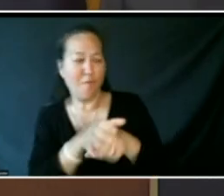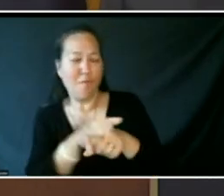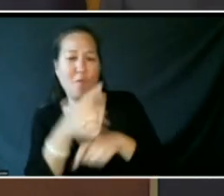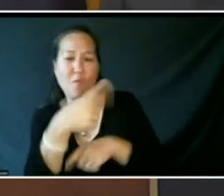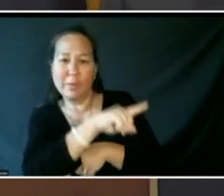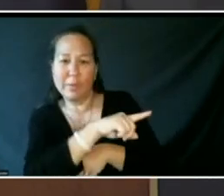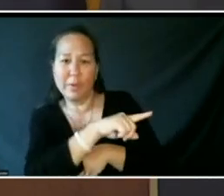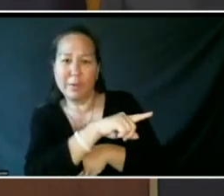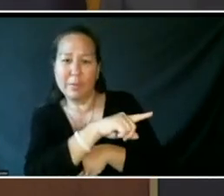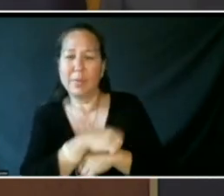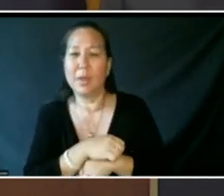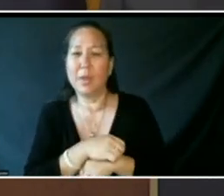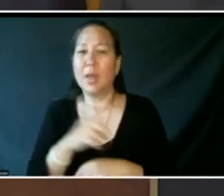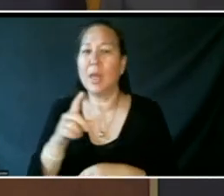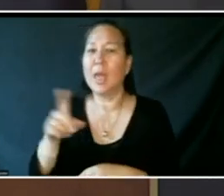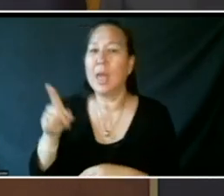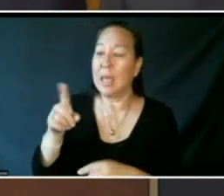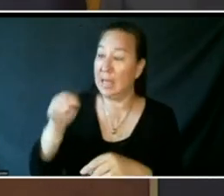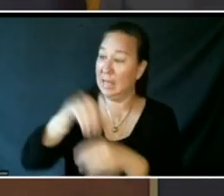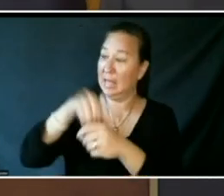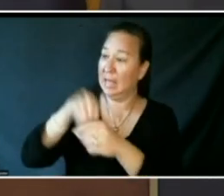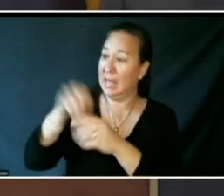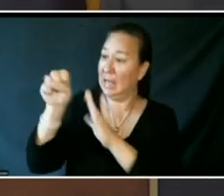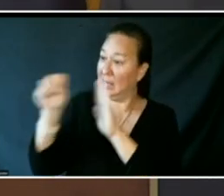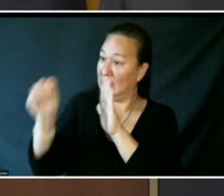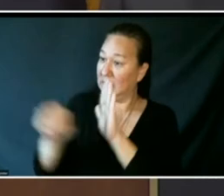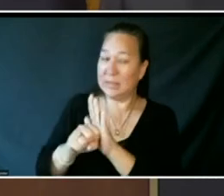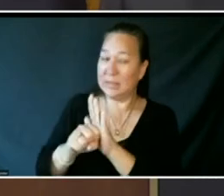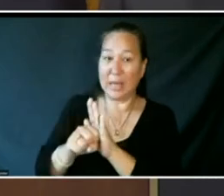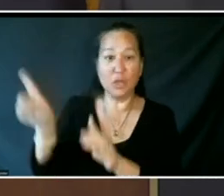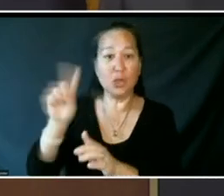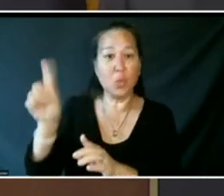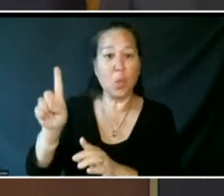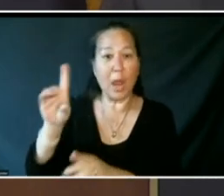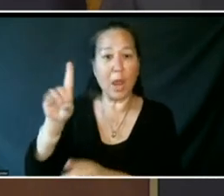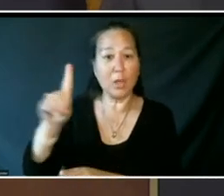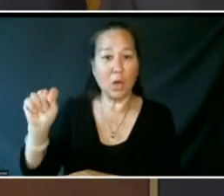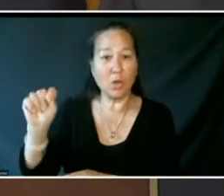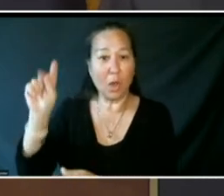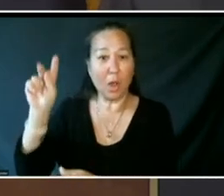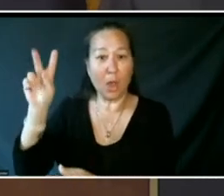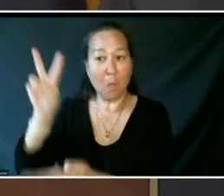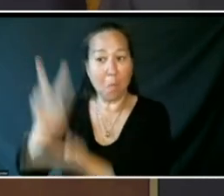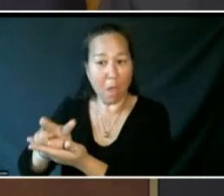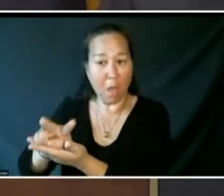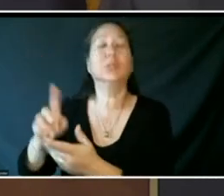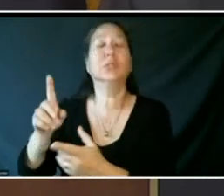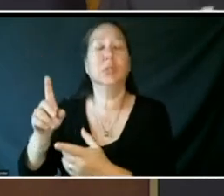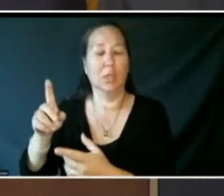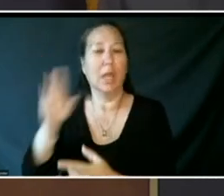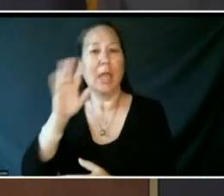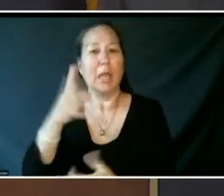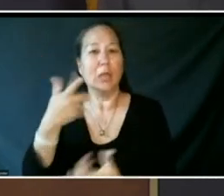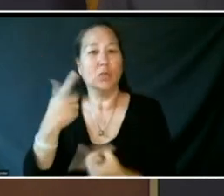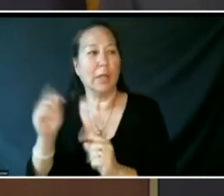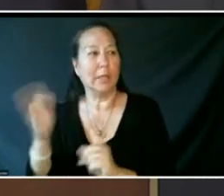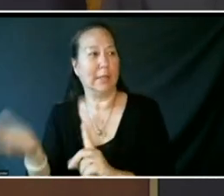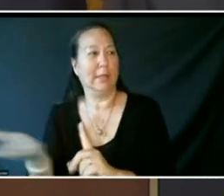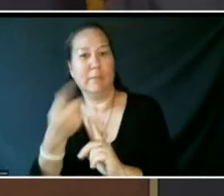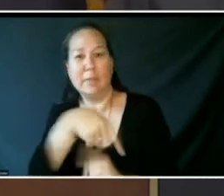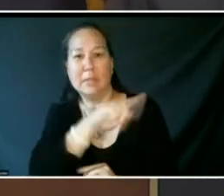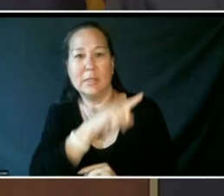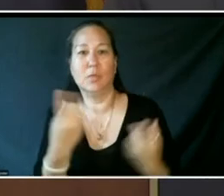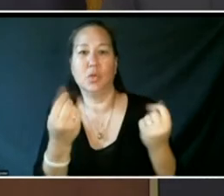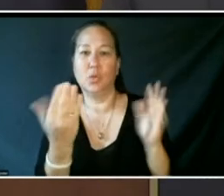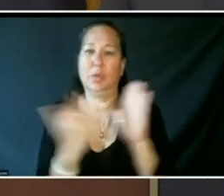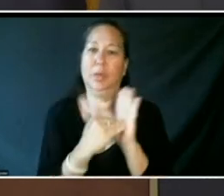states he lost, he applied more pressure. When state legislators refused to go back into session and appoint Trump electors, he